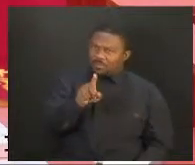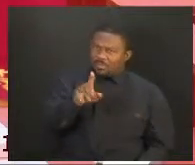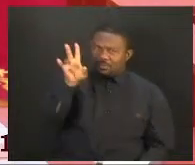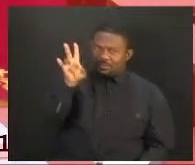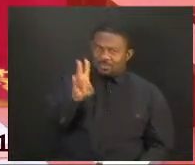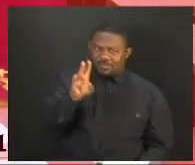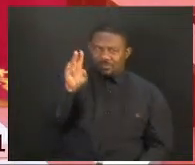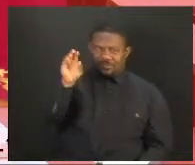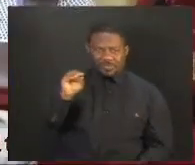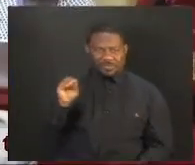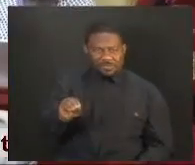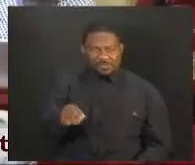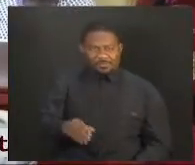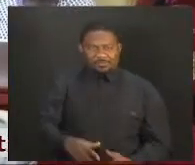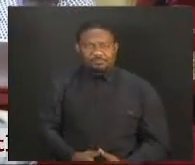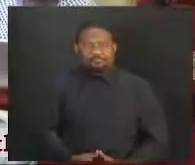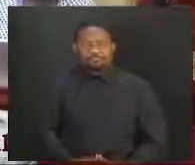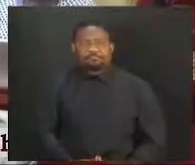GDP in the year